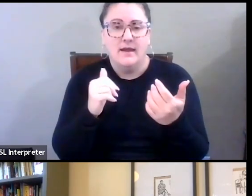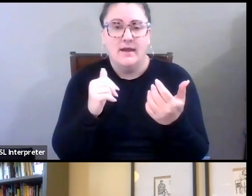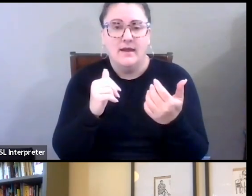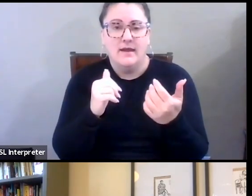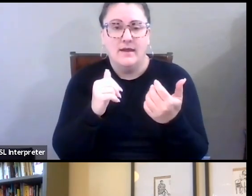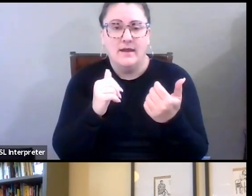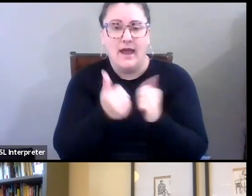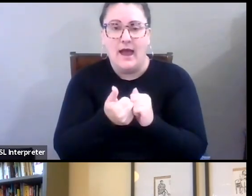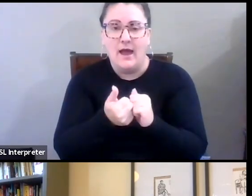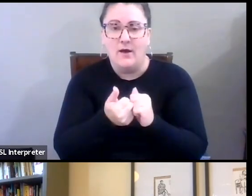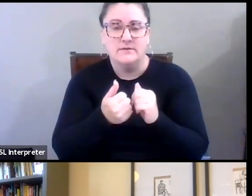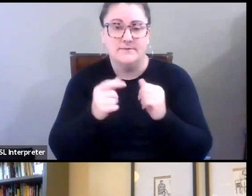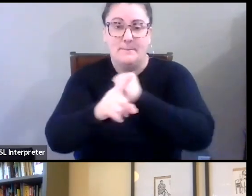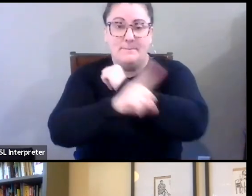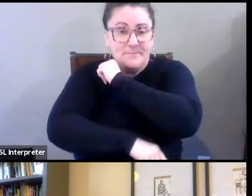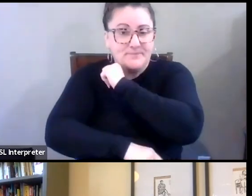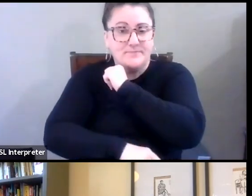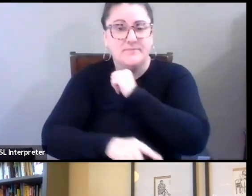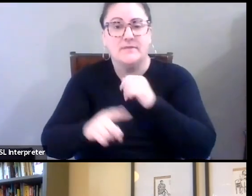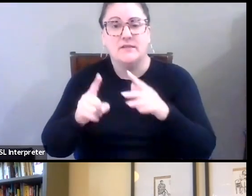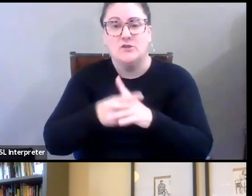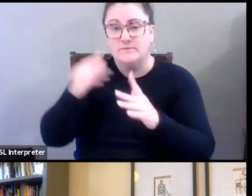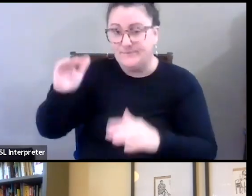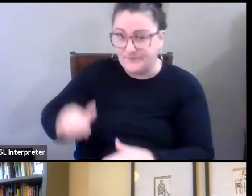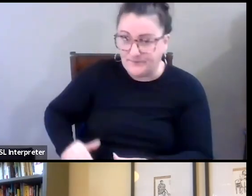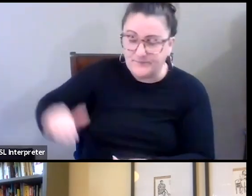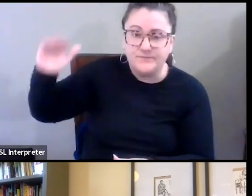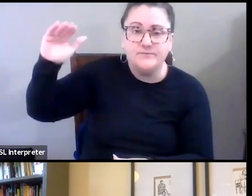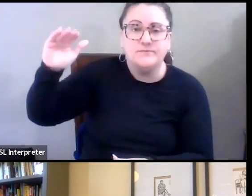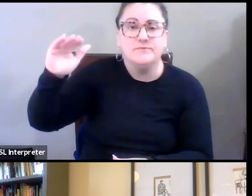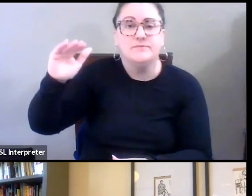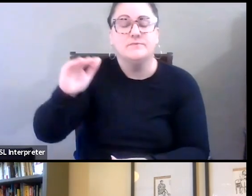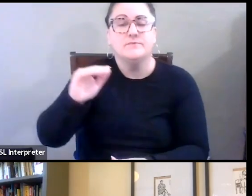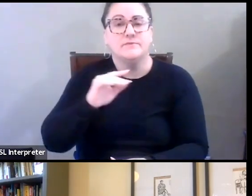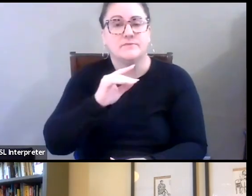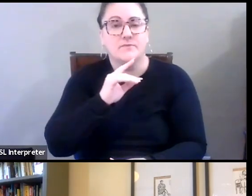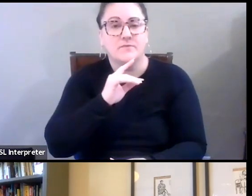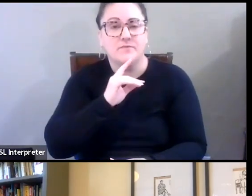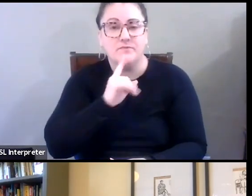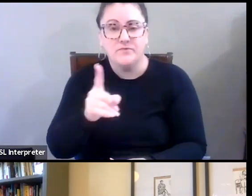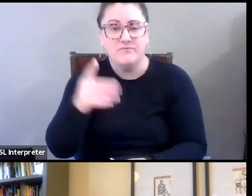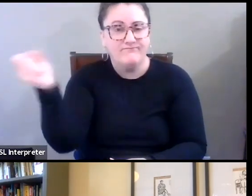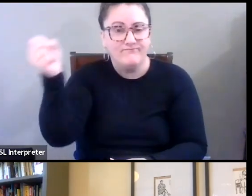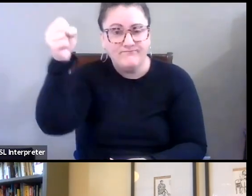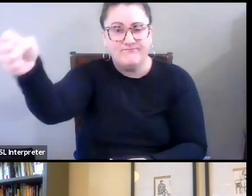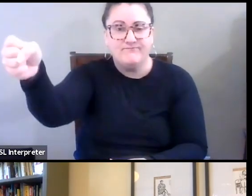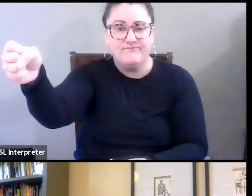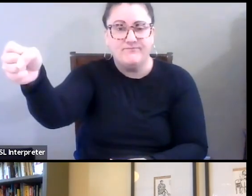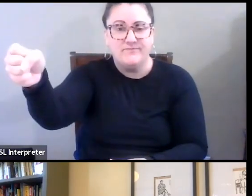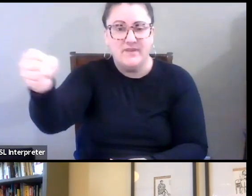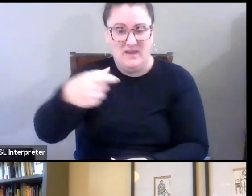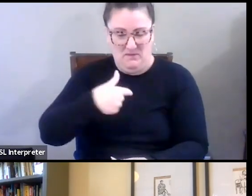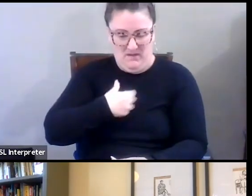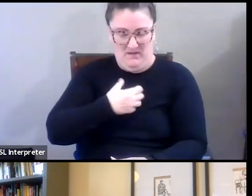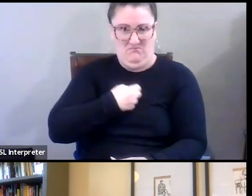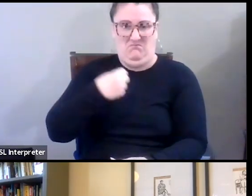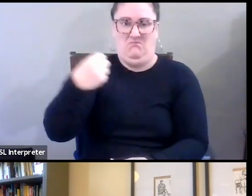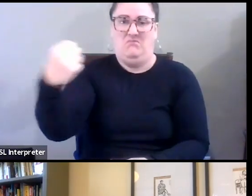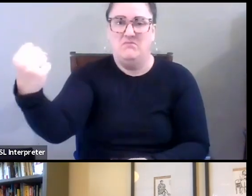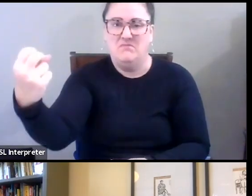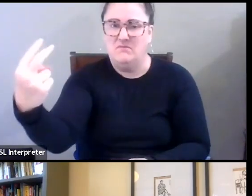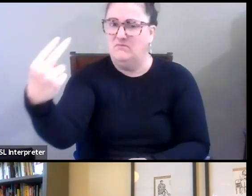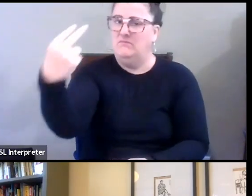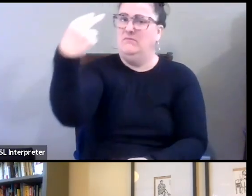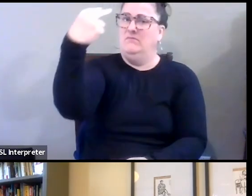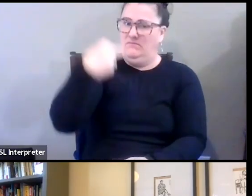ramification starts at that really young age. And then it also does that thing, right? Of placing you outside your own body, looking at your